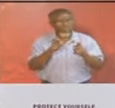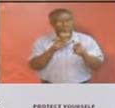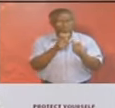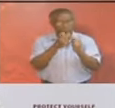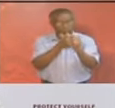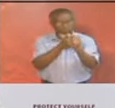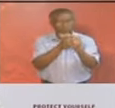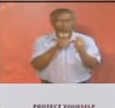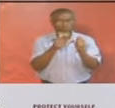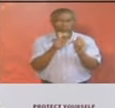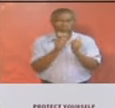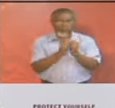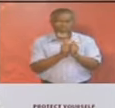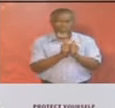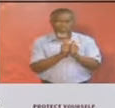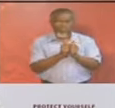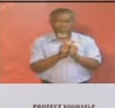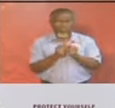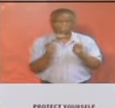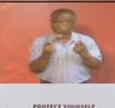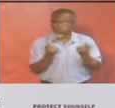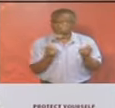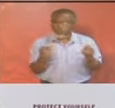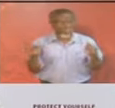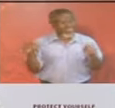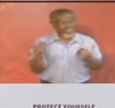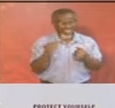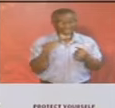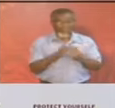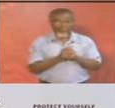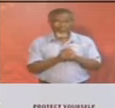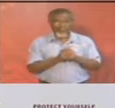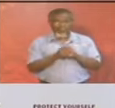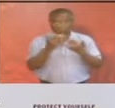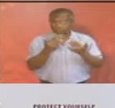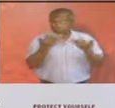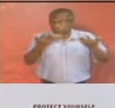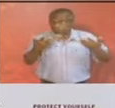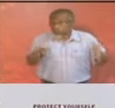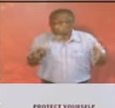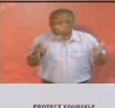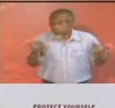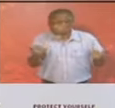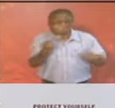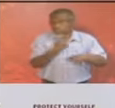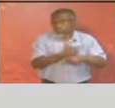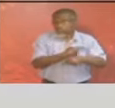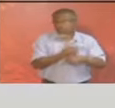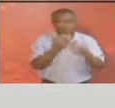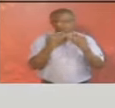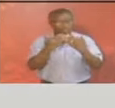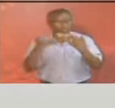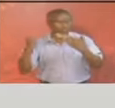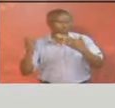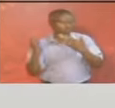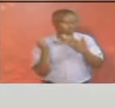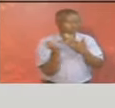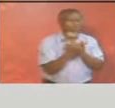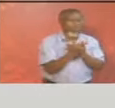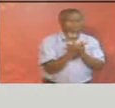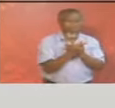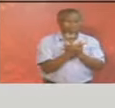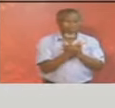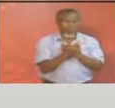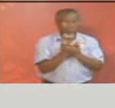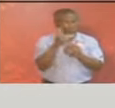to the end of this morning's media conference. We thank all our participants. Remember, so many of us are already doing our